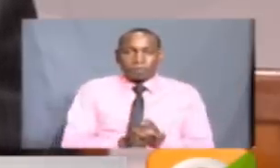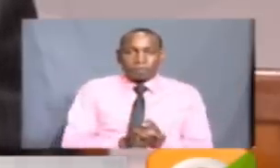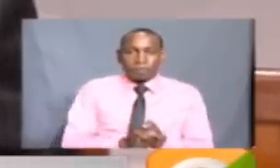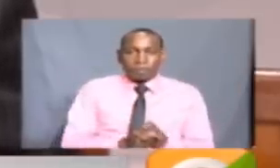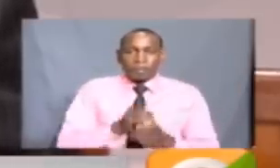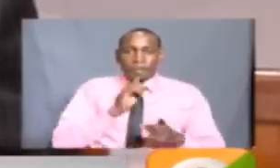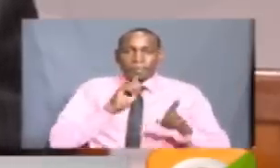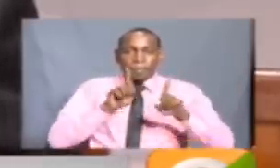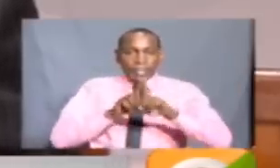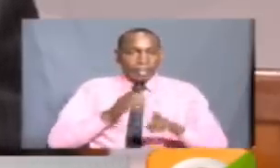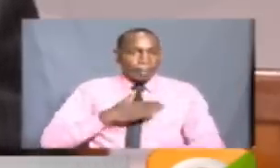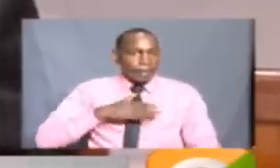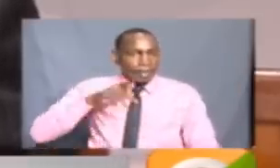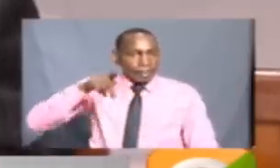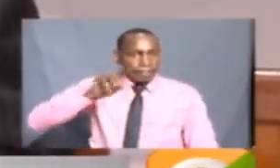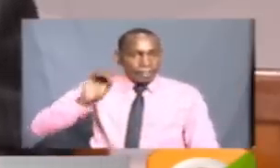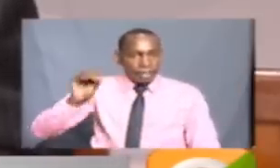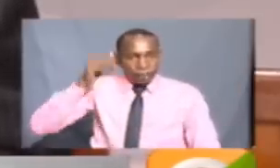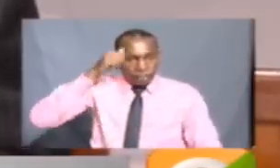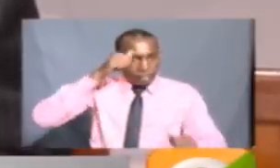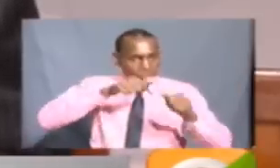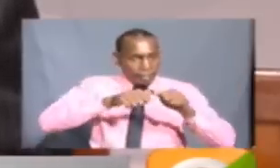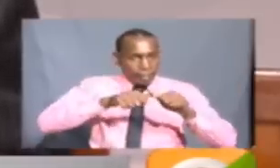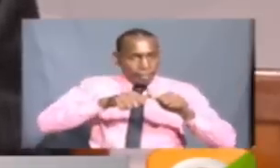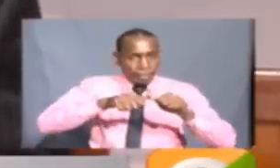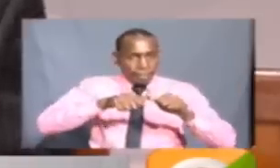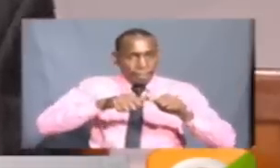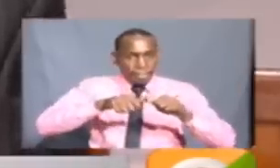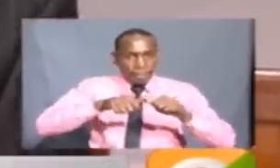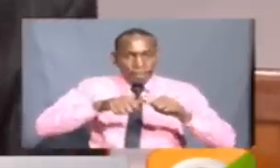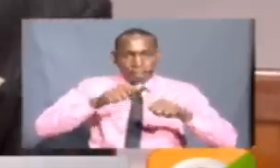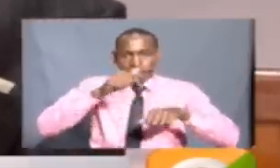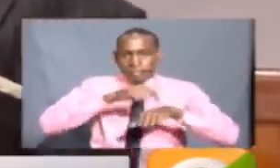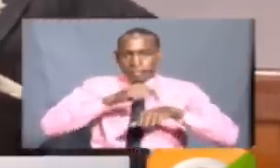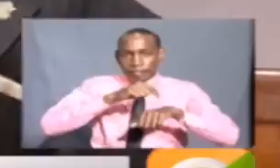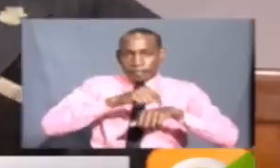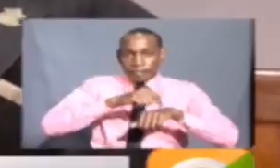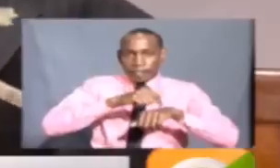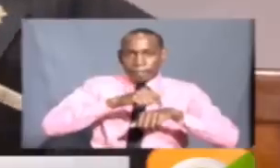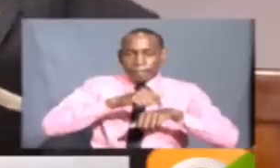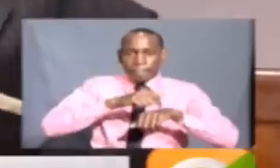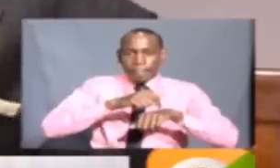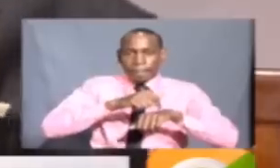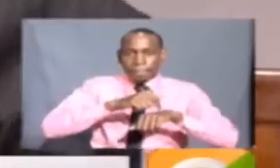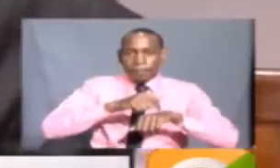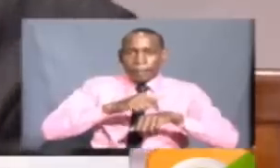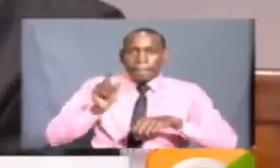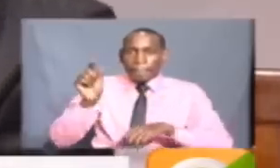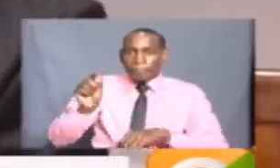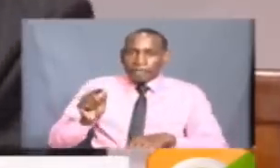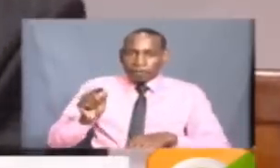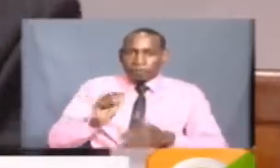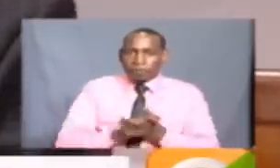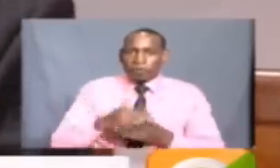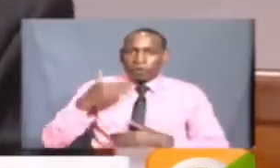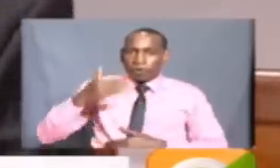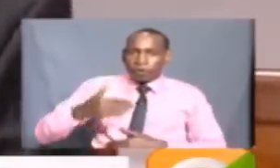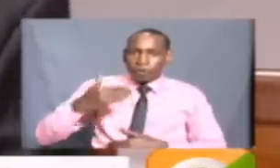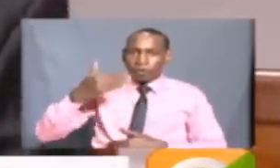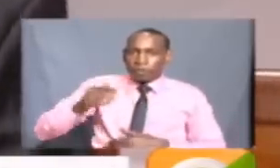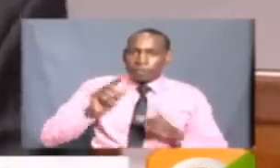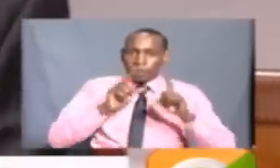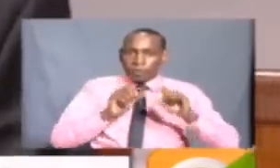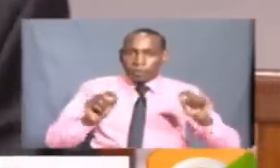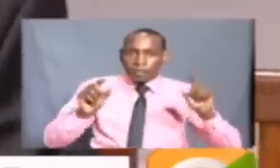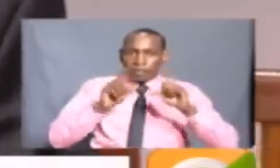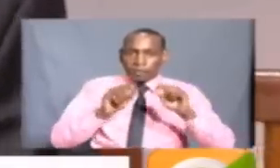PLO remembers that when Leopold Senghor was in the habit of talking about negritude every day,